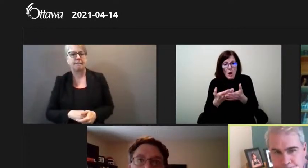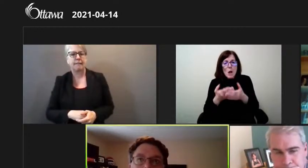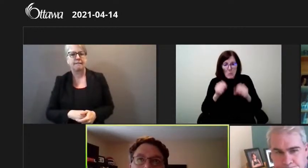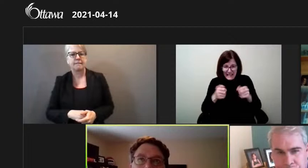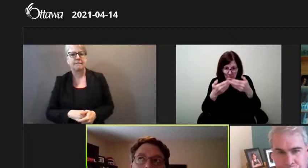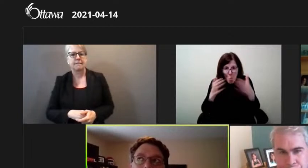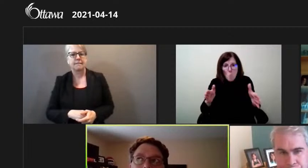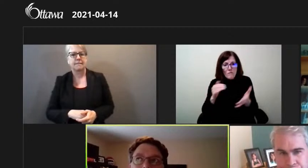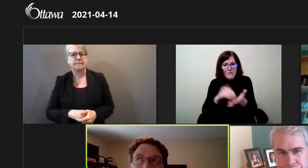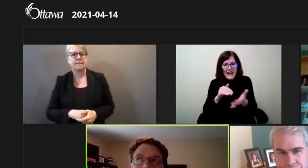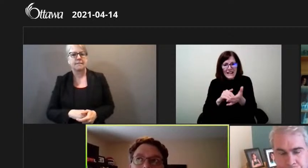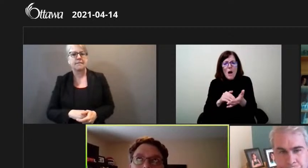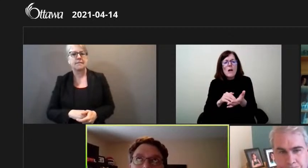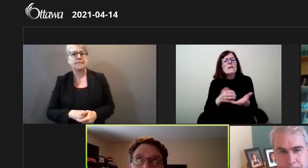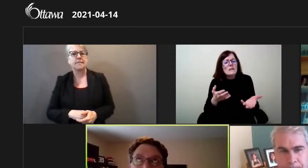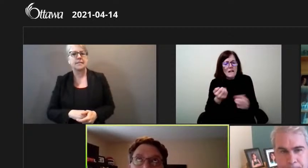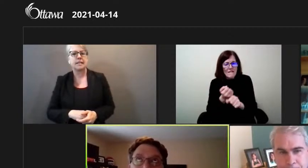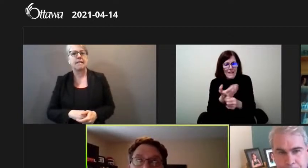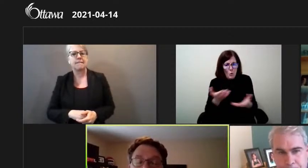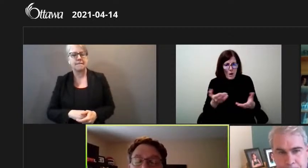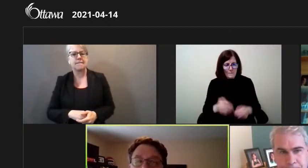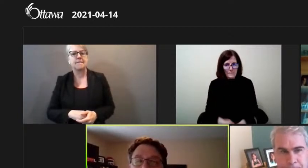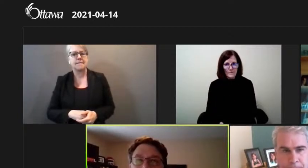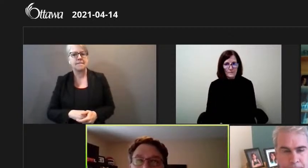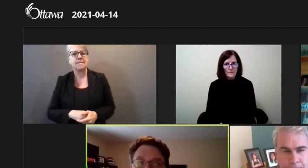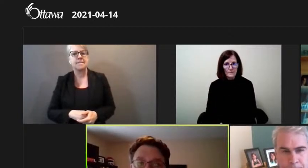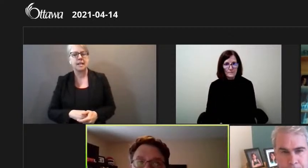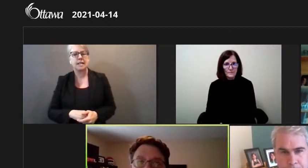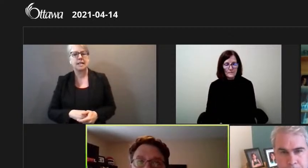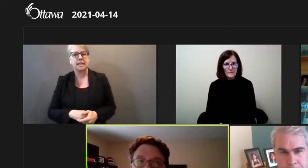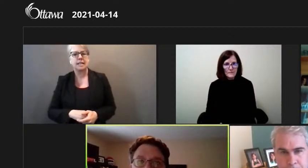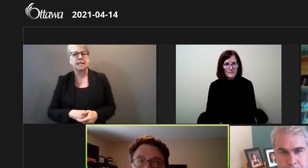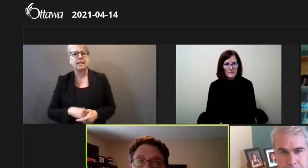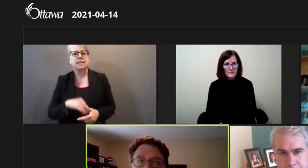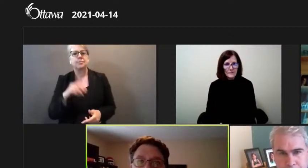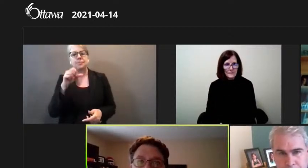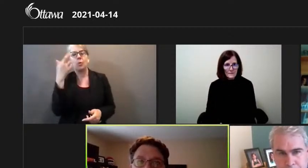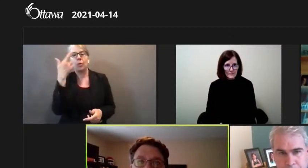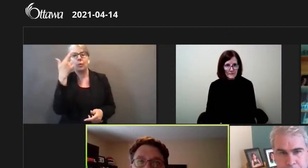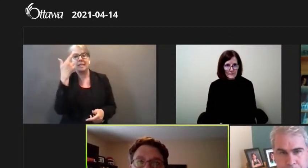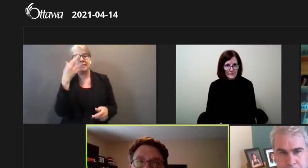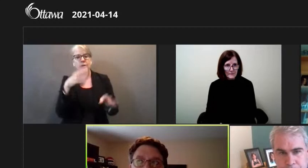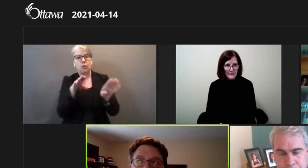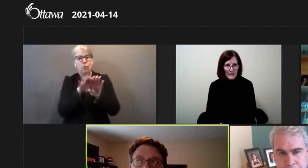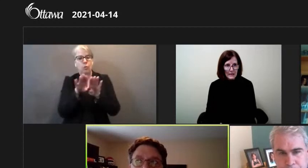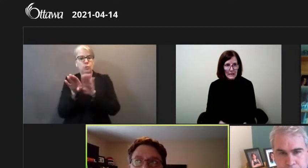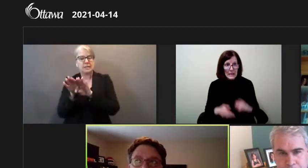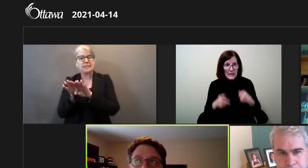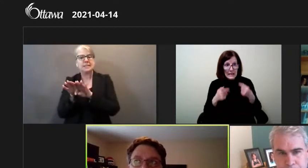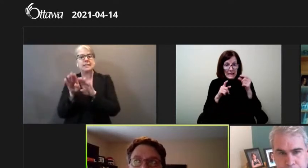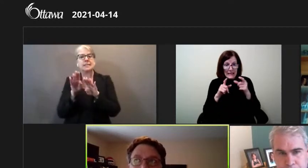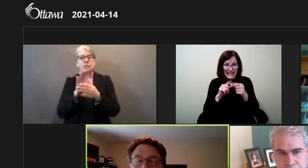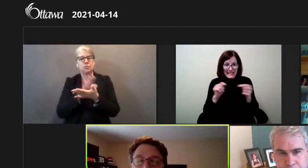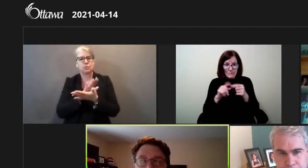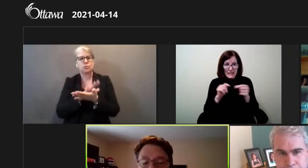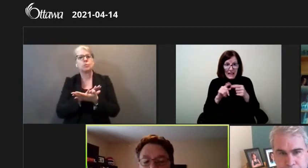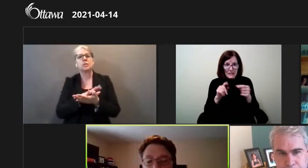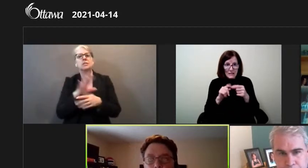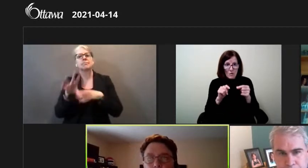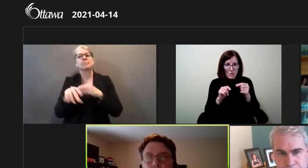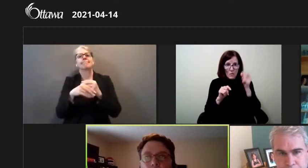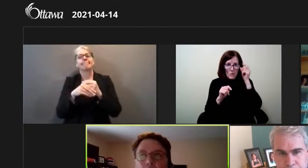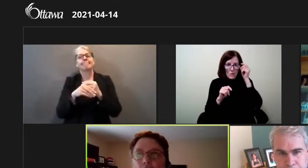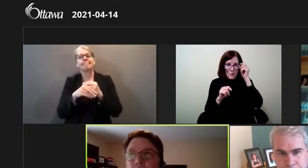Yeah, so if the rationale for closing them was about adding